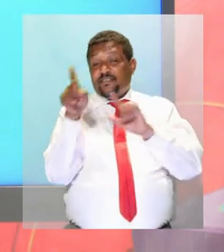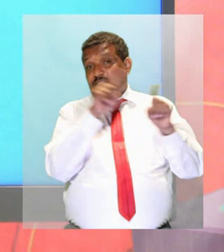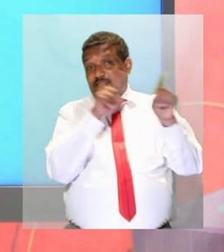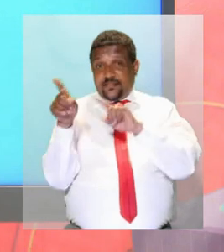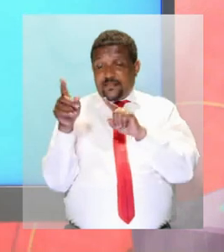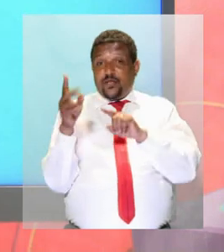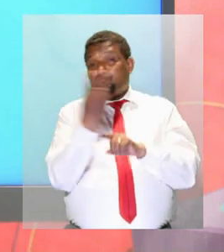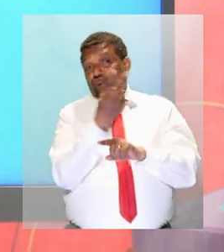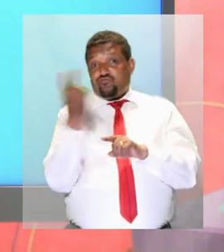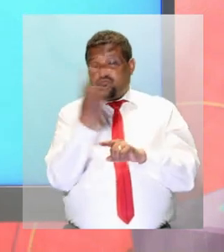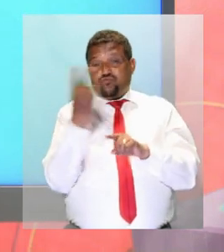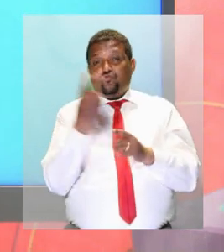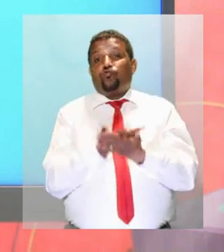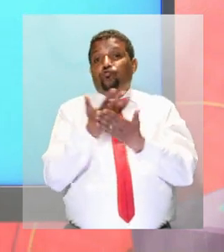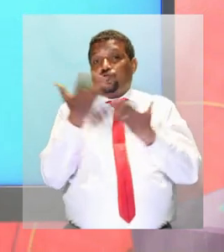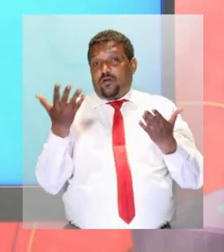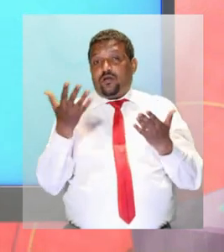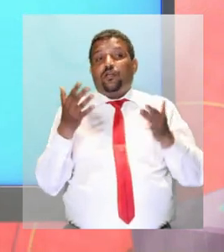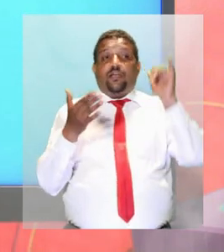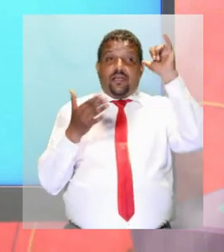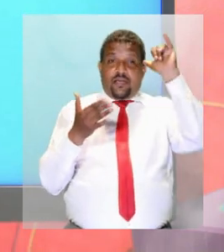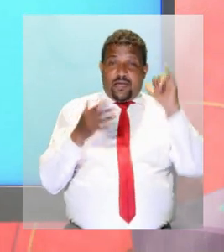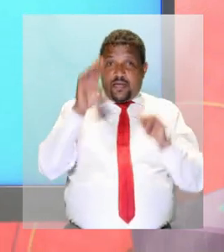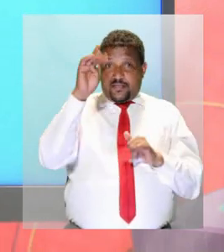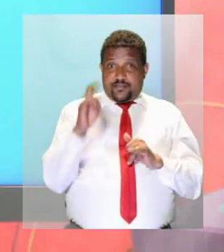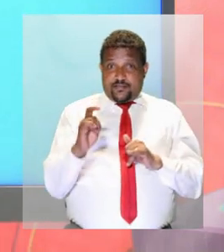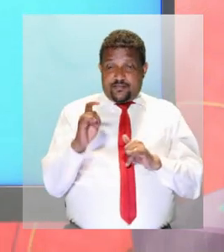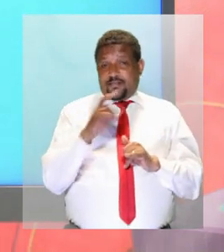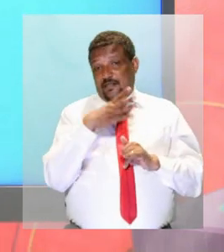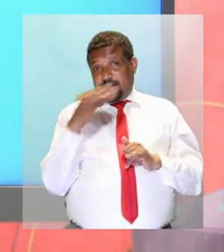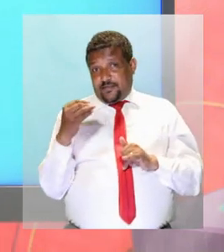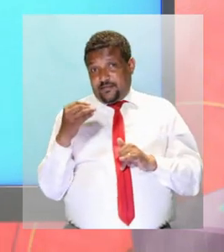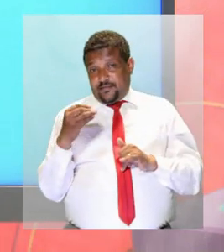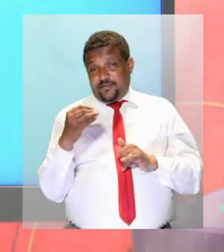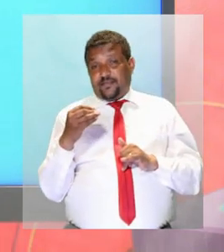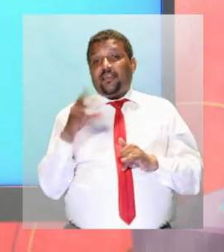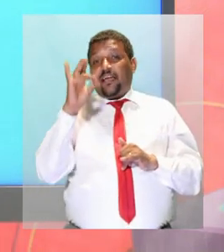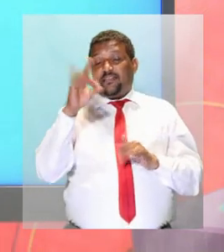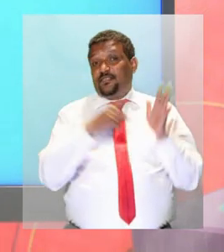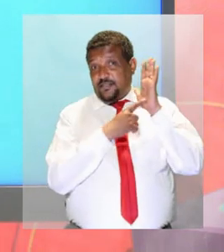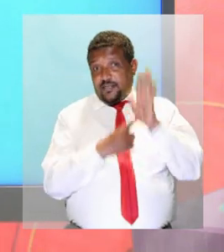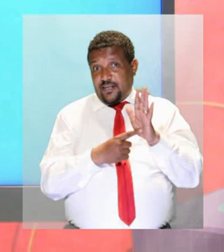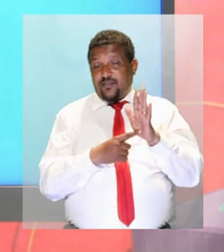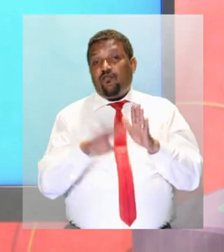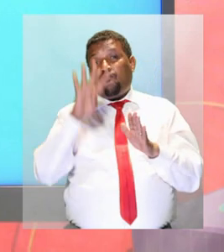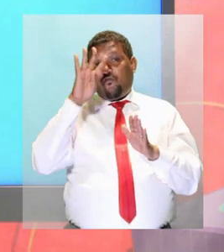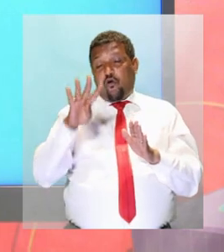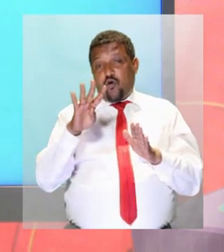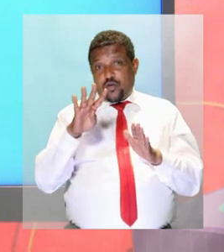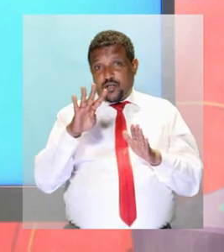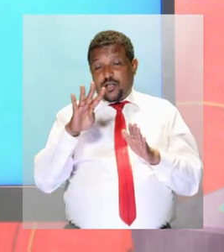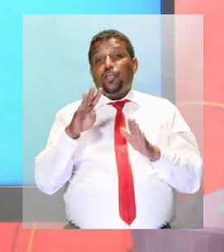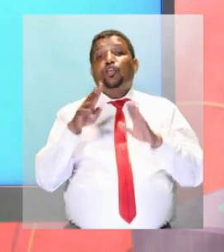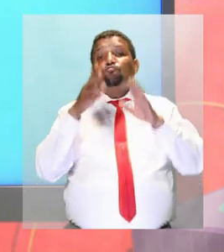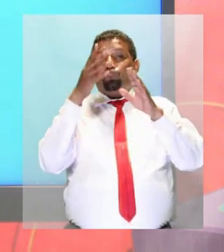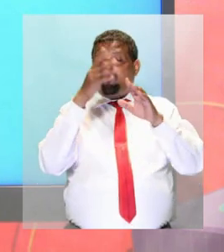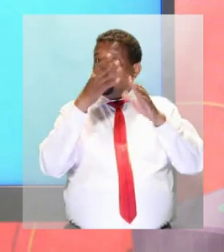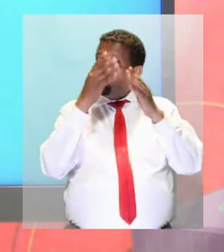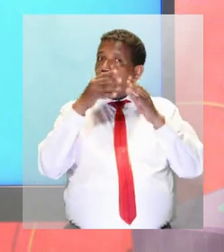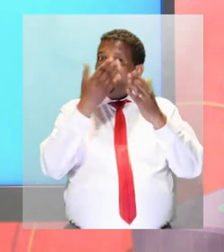2 units of commodity X, and this 8 indicates that 4 units of commodity